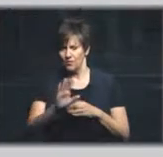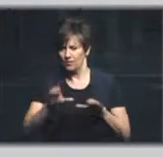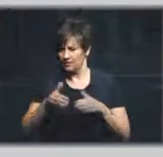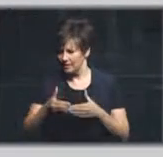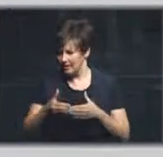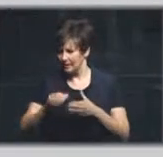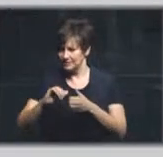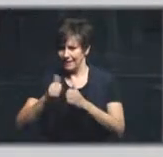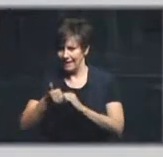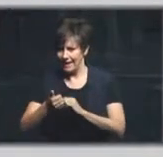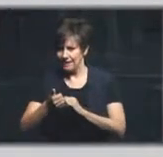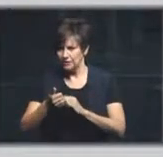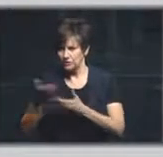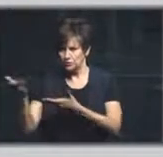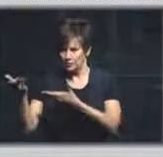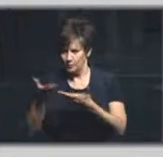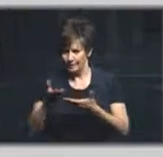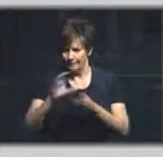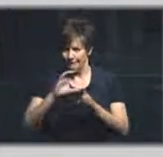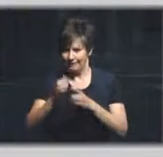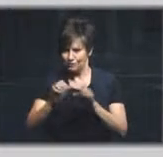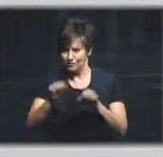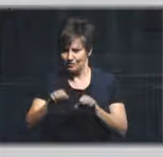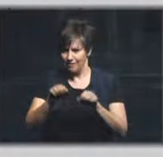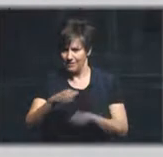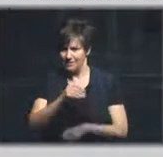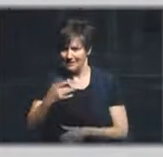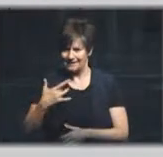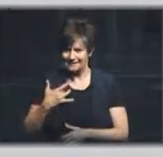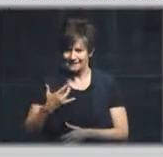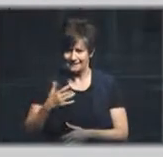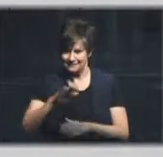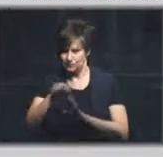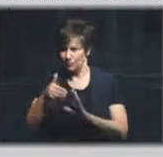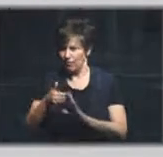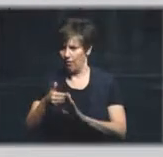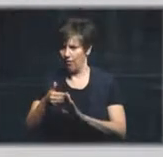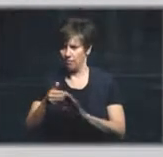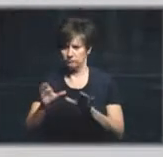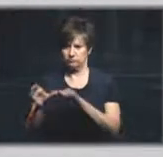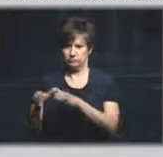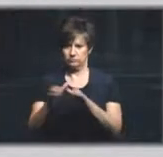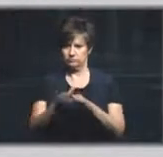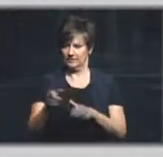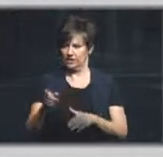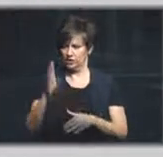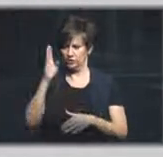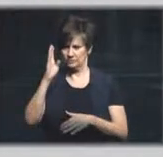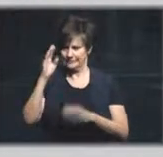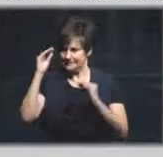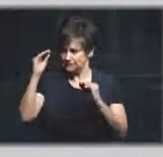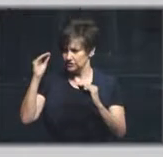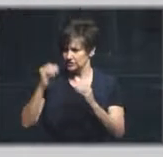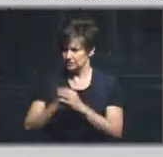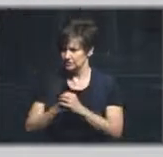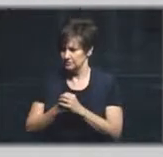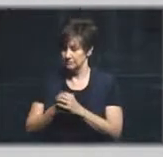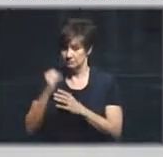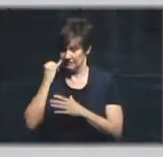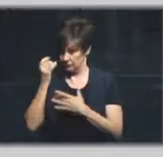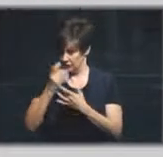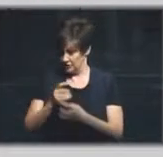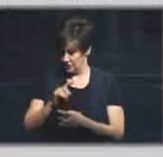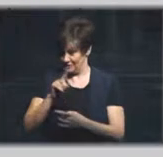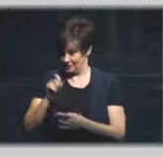How do you bring cultural competence and sensitivity to all populations that you're talking to and teaching? If you're interested in